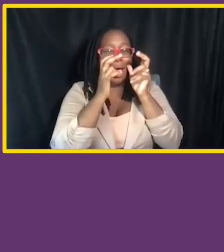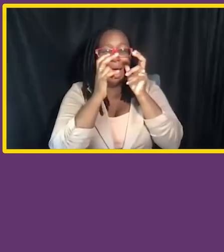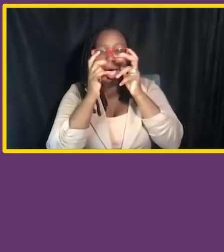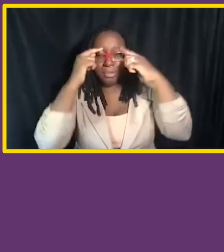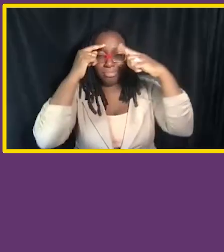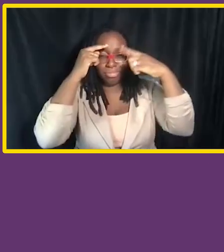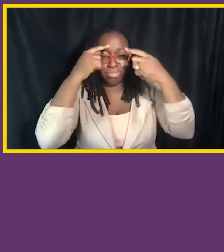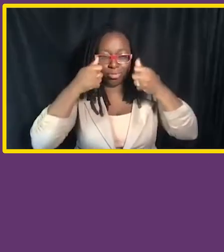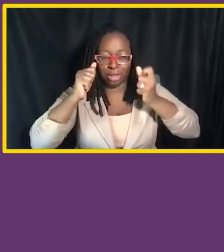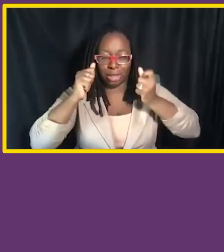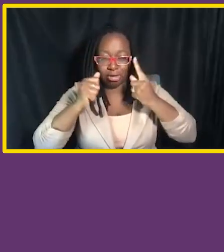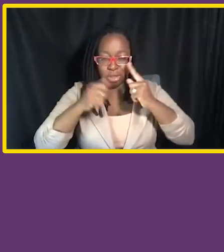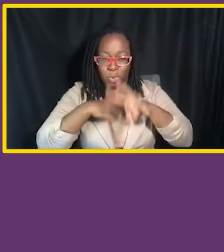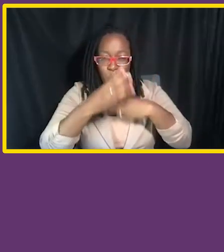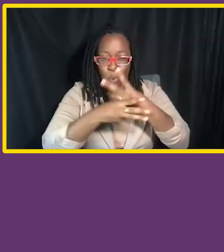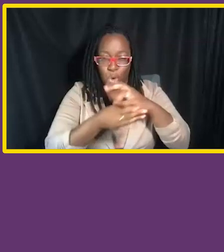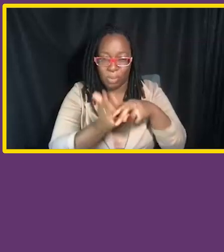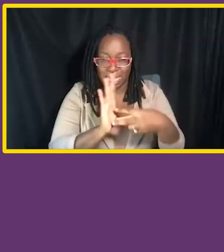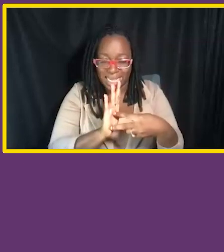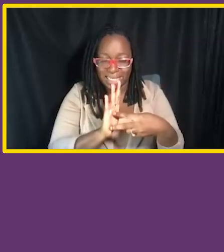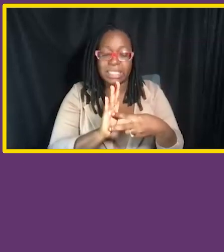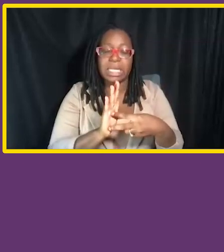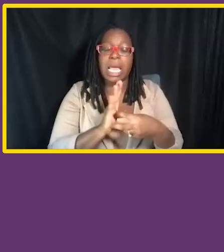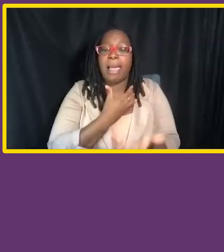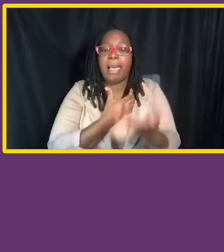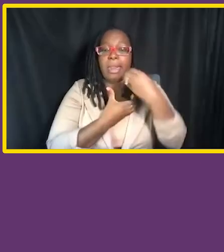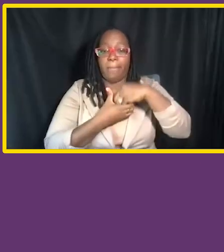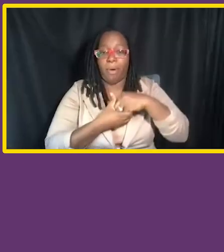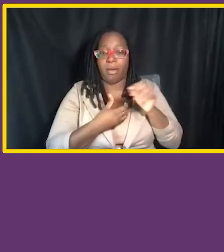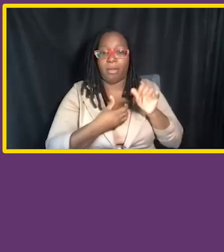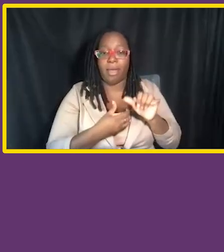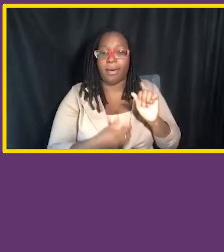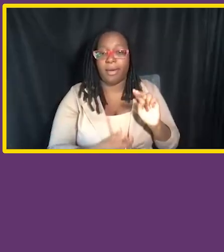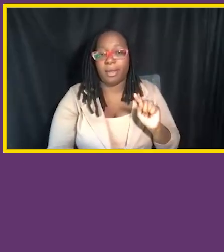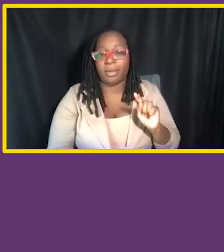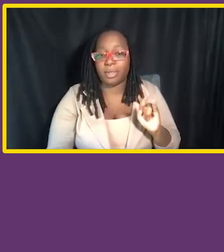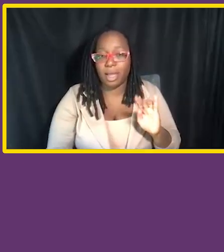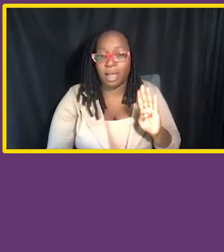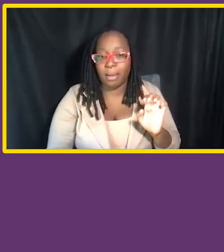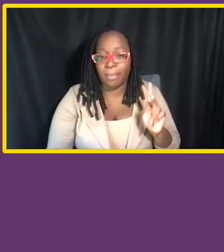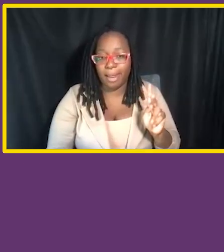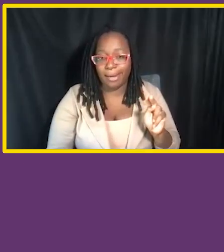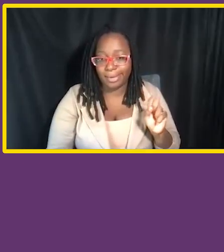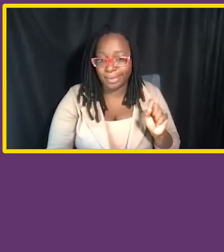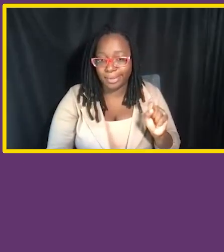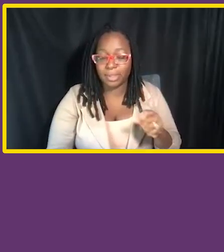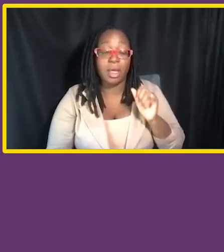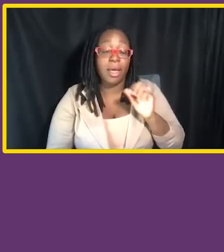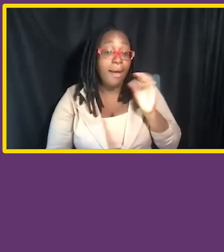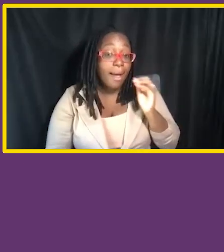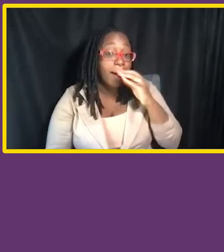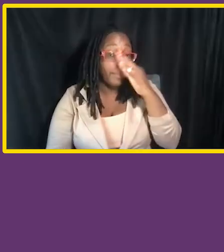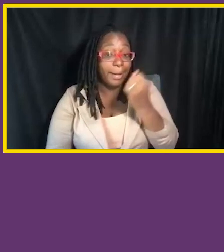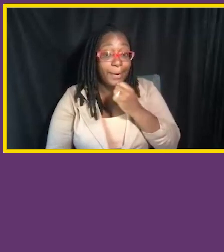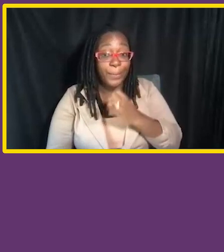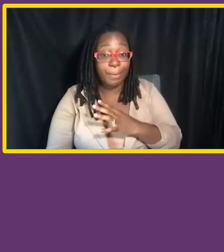with anti-Blackness and Black women and all of that, like it's as I can witness and speak